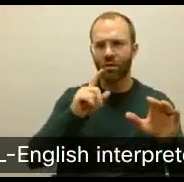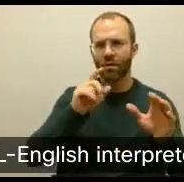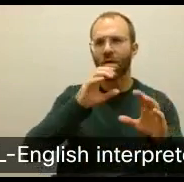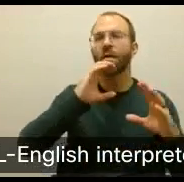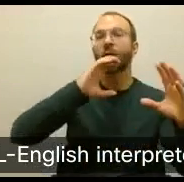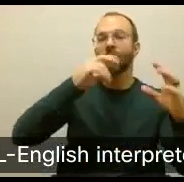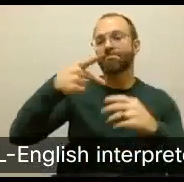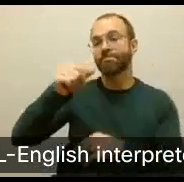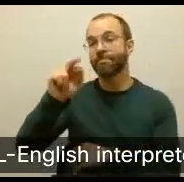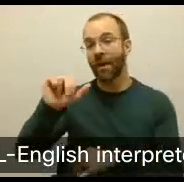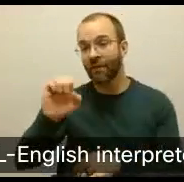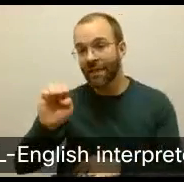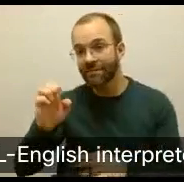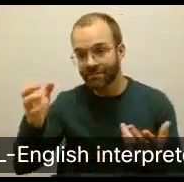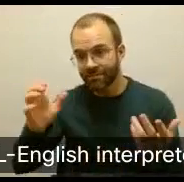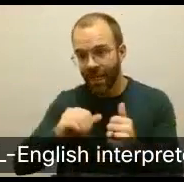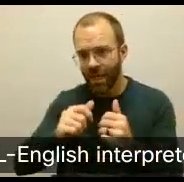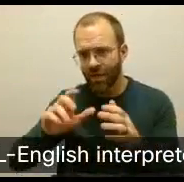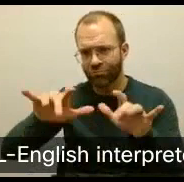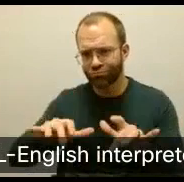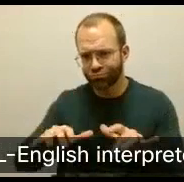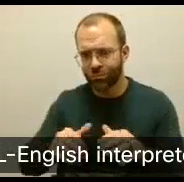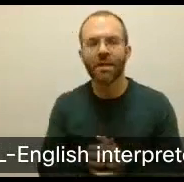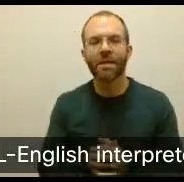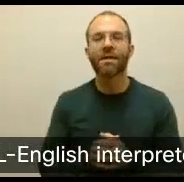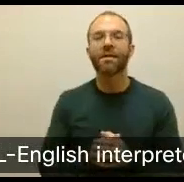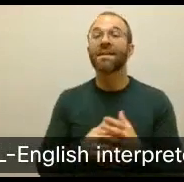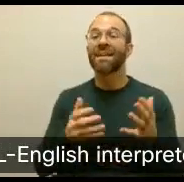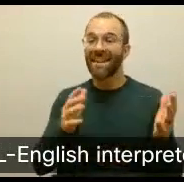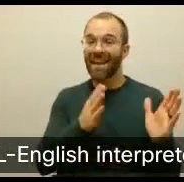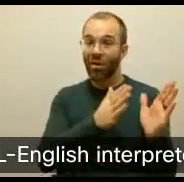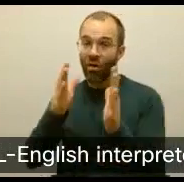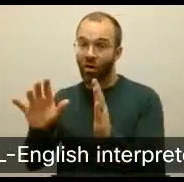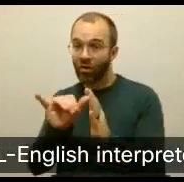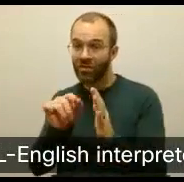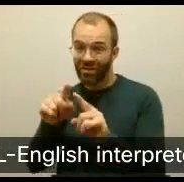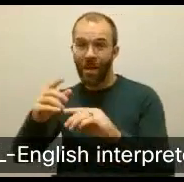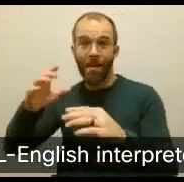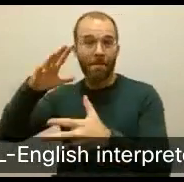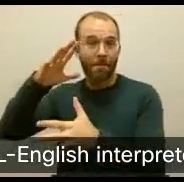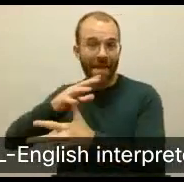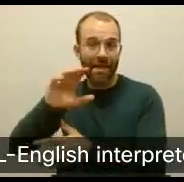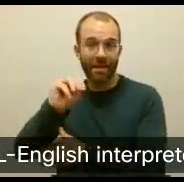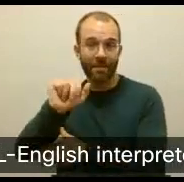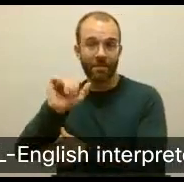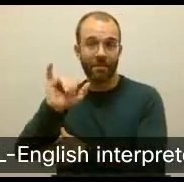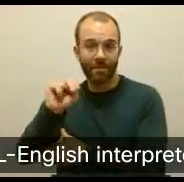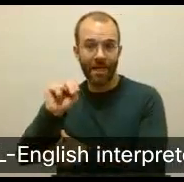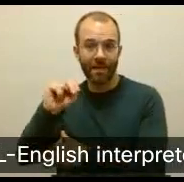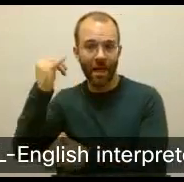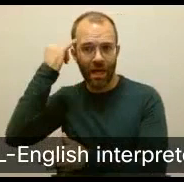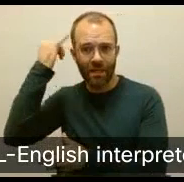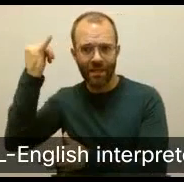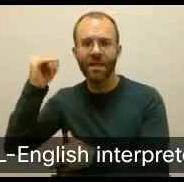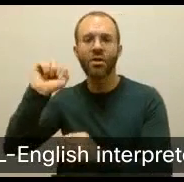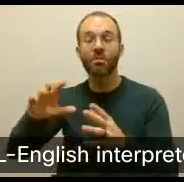paraphrase. We also want to identify what the main idea of a specific text is. And this could be maybe a statement that an author makes